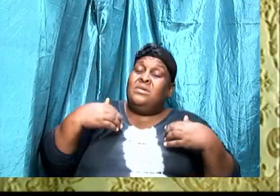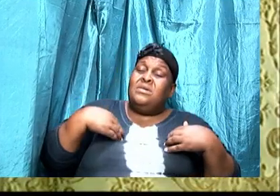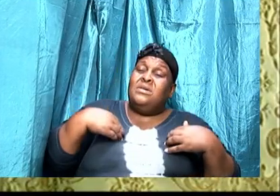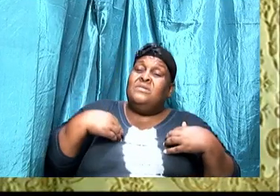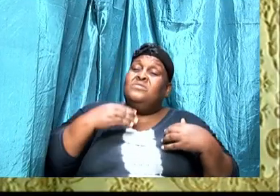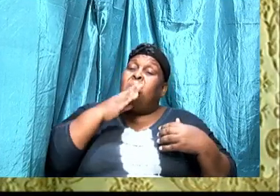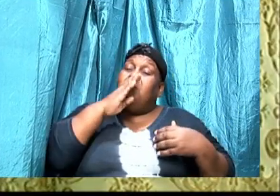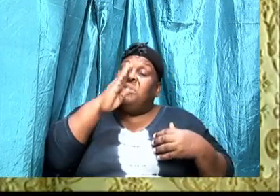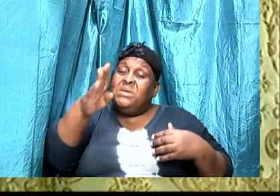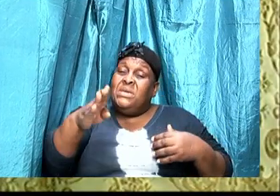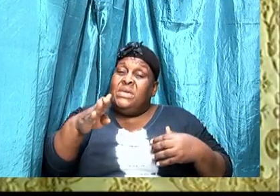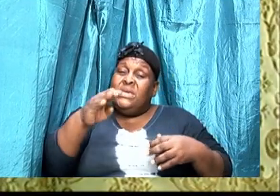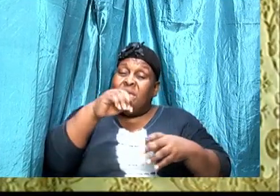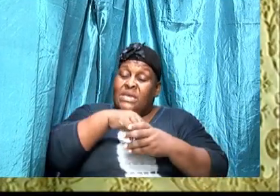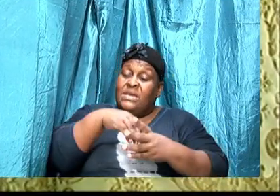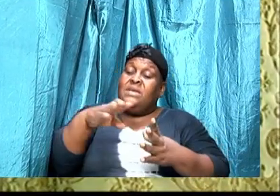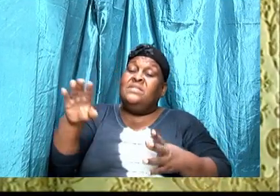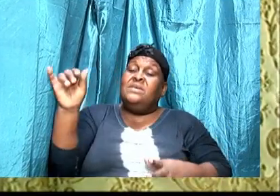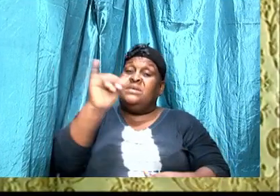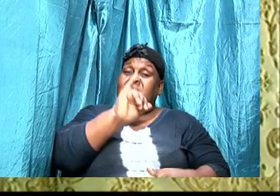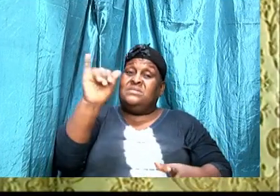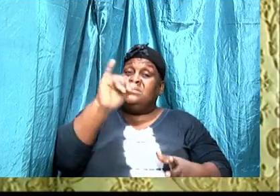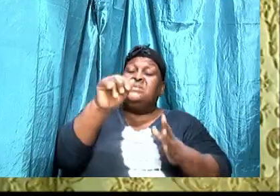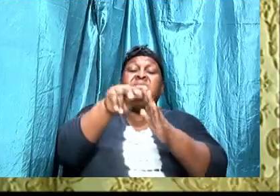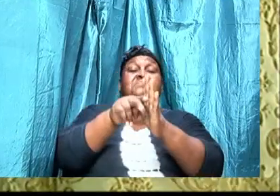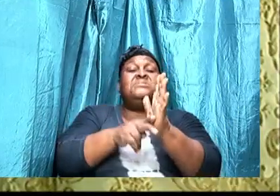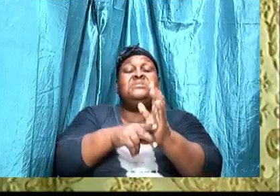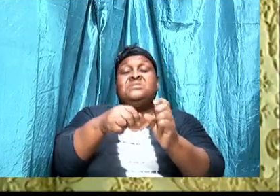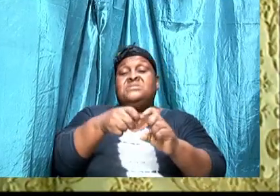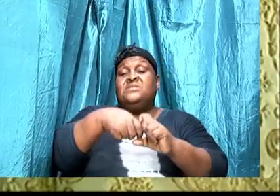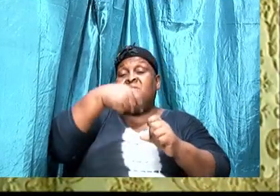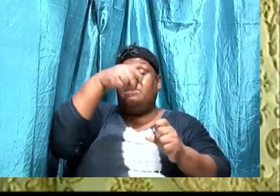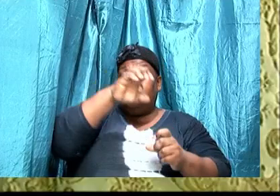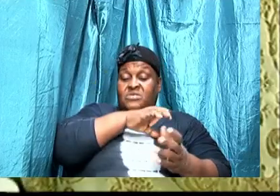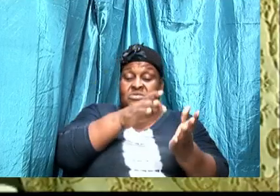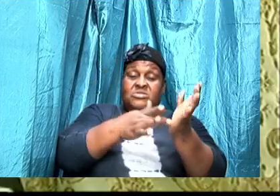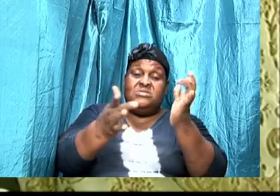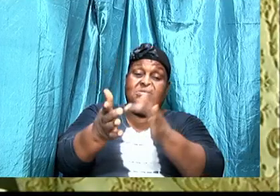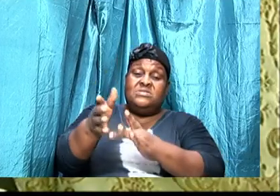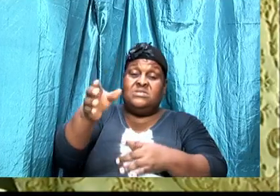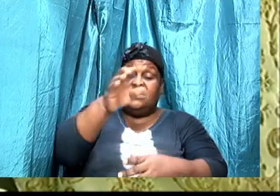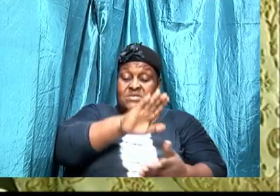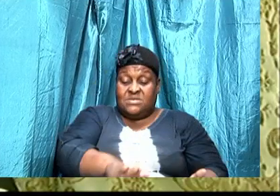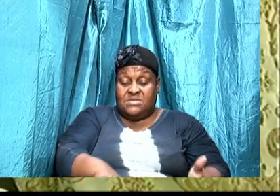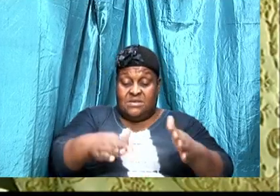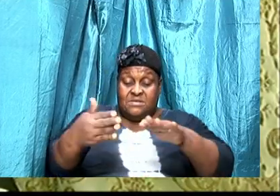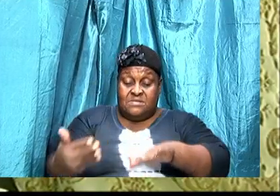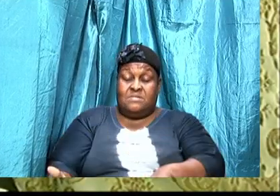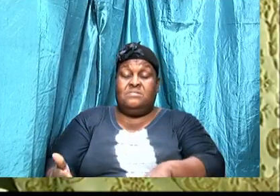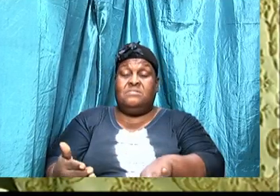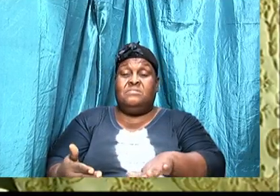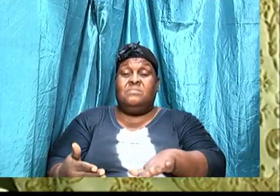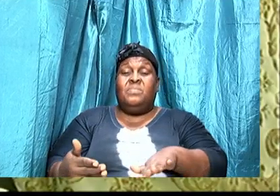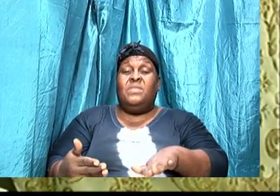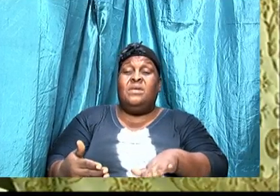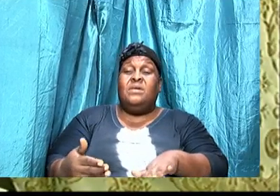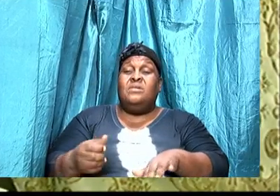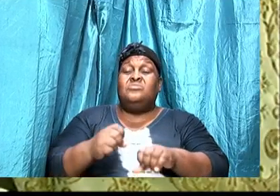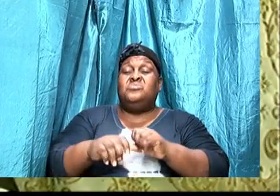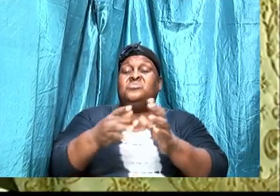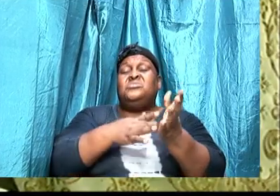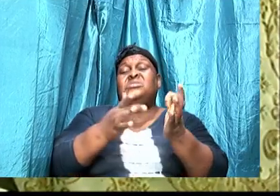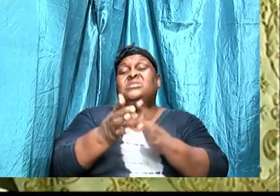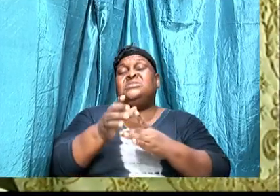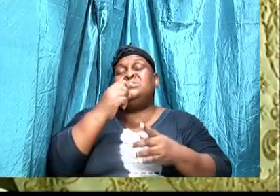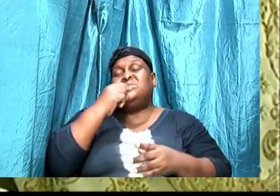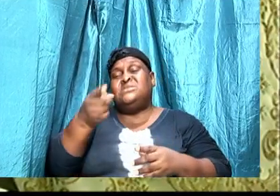be in the likeness of his death. Right? We have to, and so, you know, Jesus